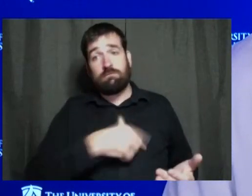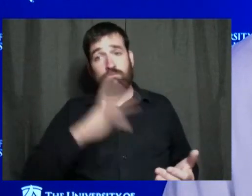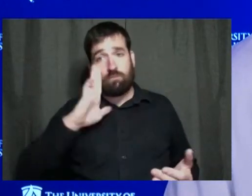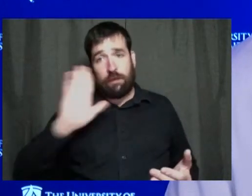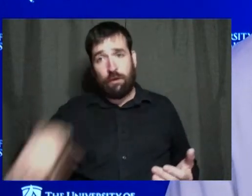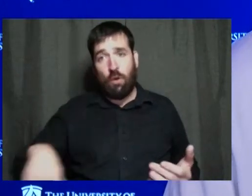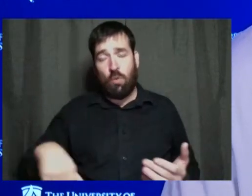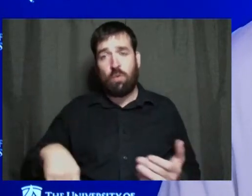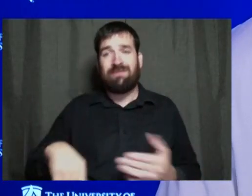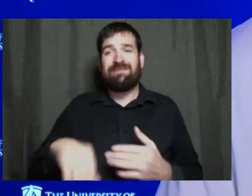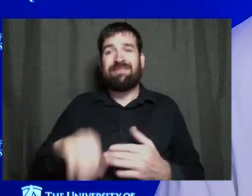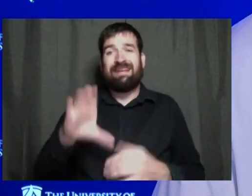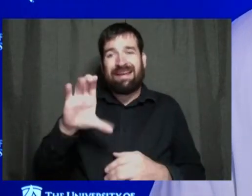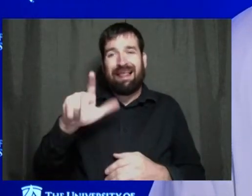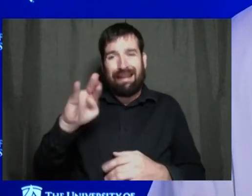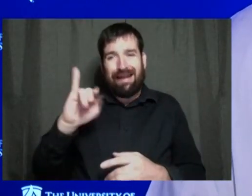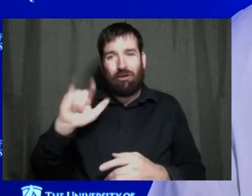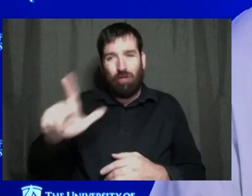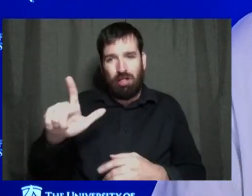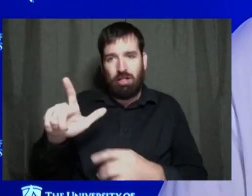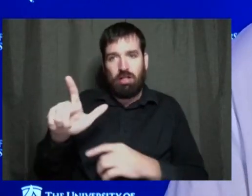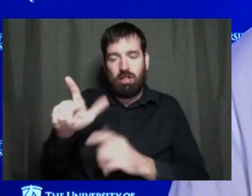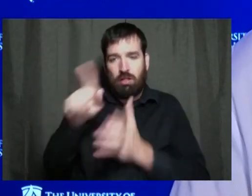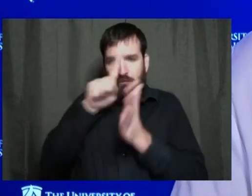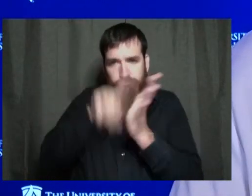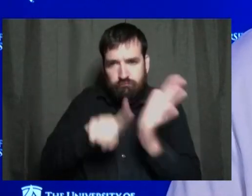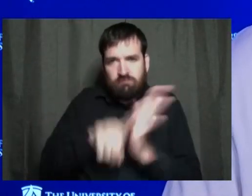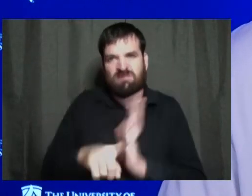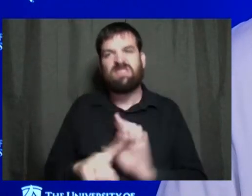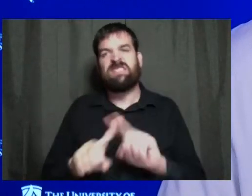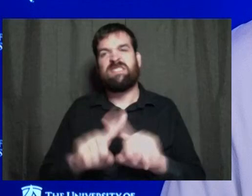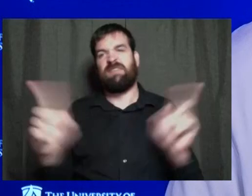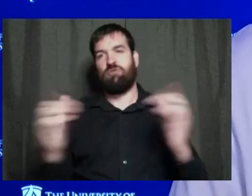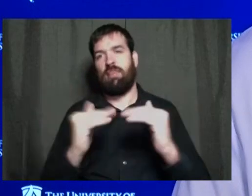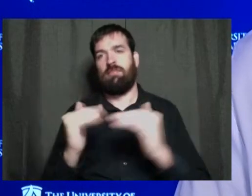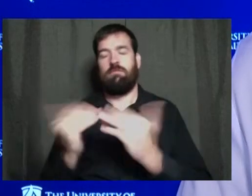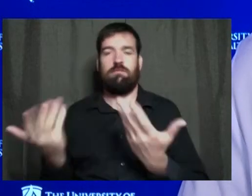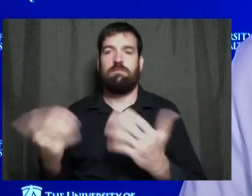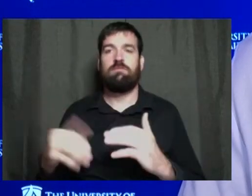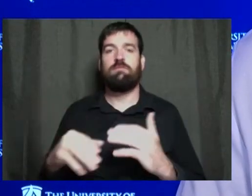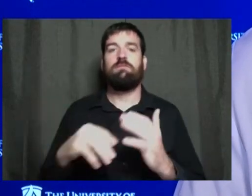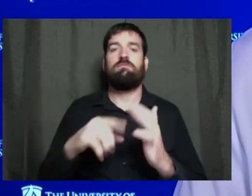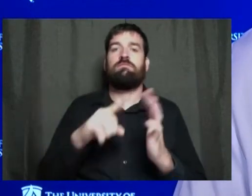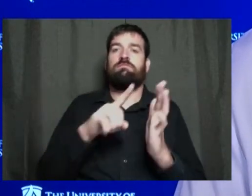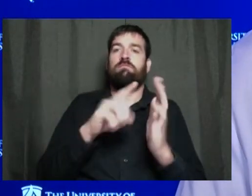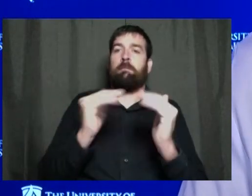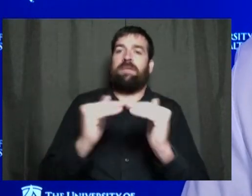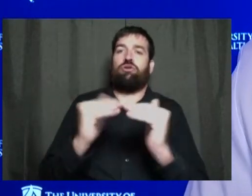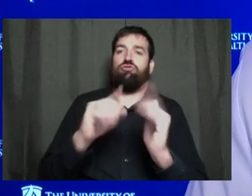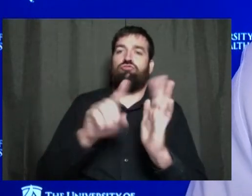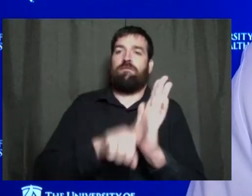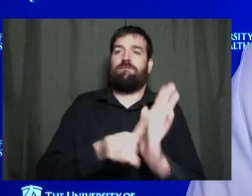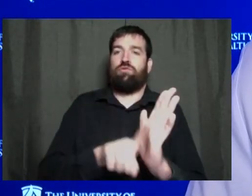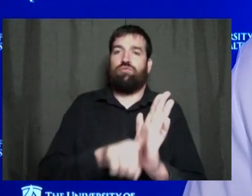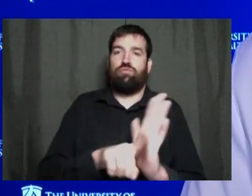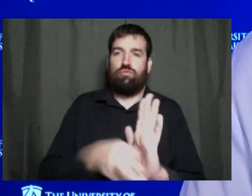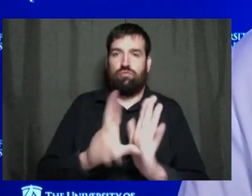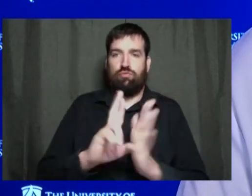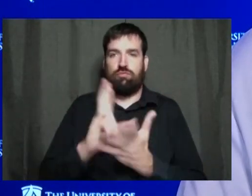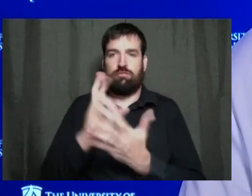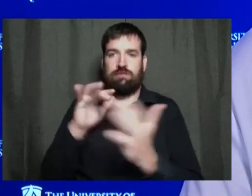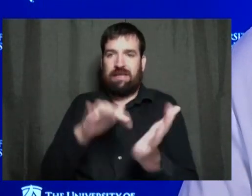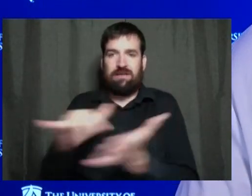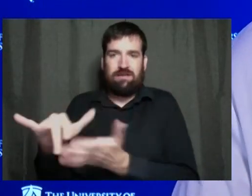are differences in protection level, and we've seen this in peer-reviewed studies. However, again, for the purposes of the general public, the